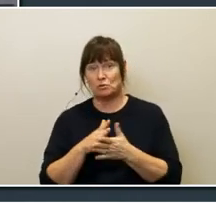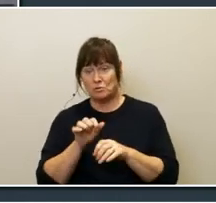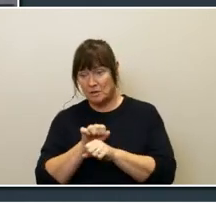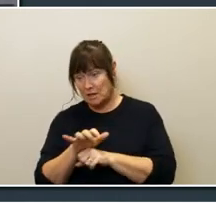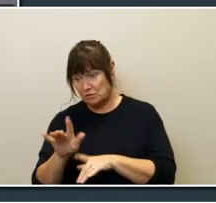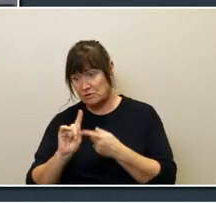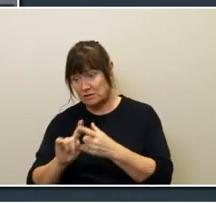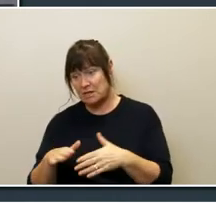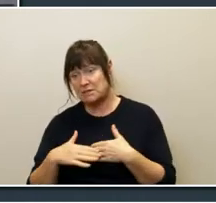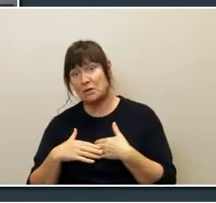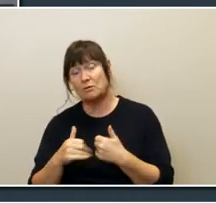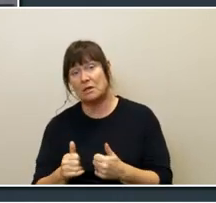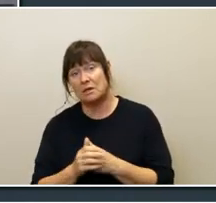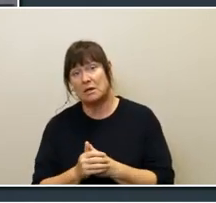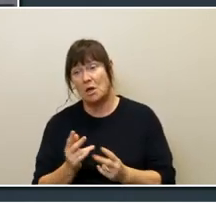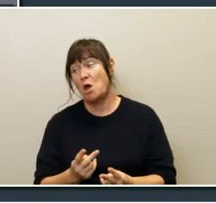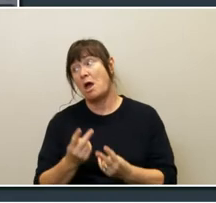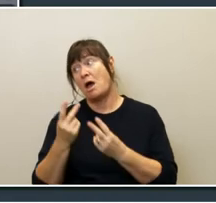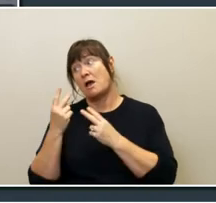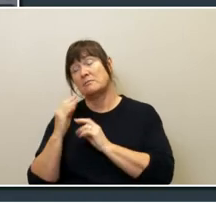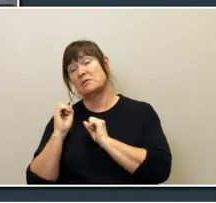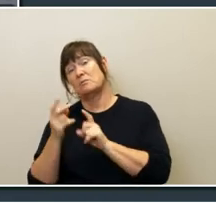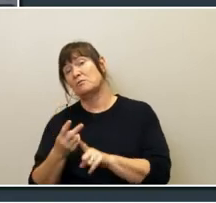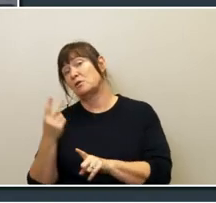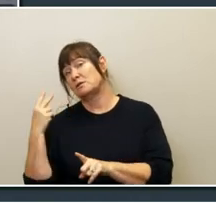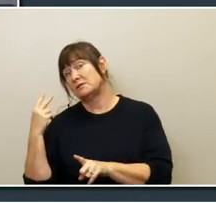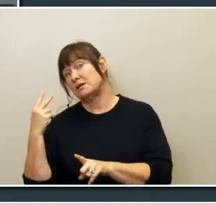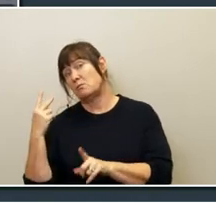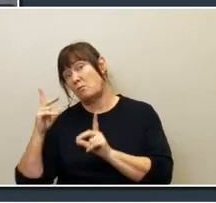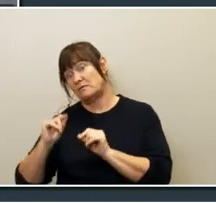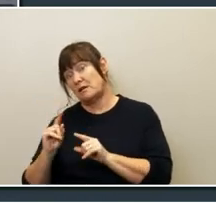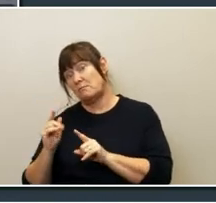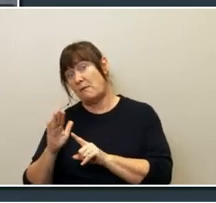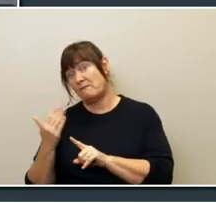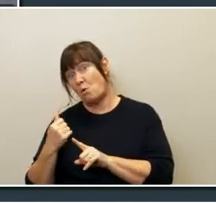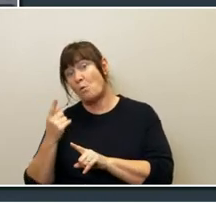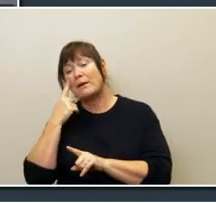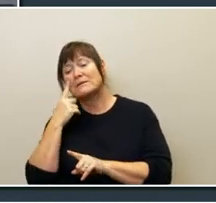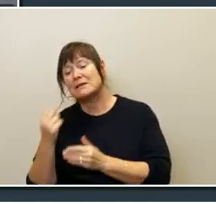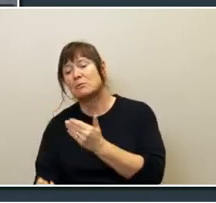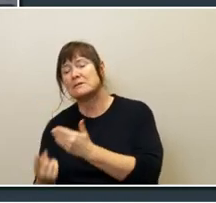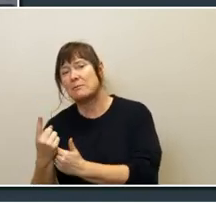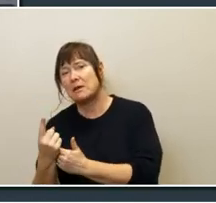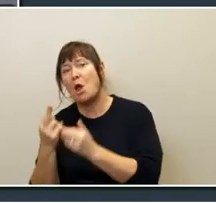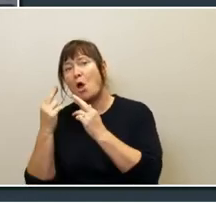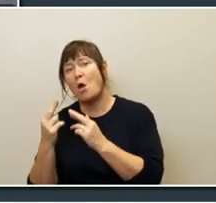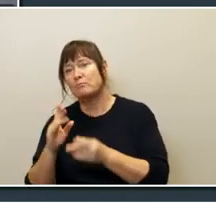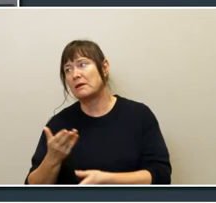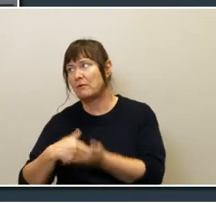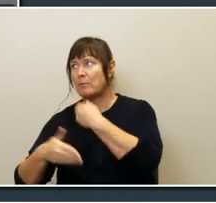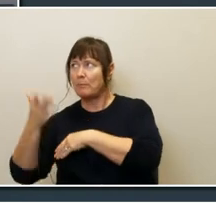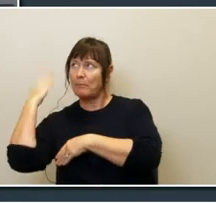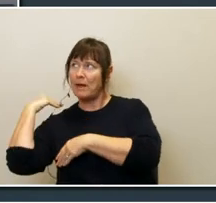time. Hindsight is a wonderful thing. Every action has a reaction. Hopefully we have learned from the past. I